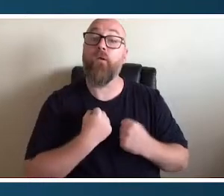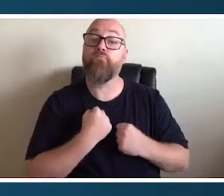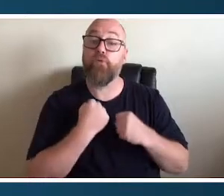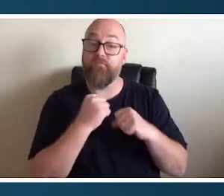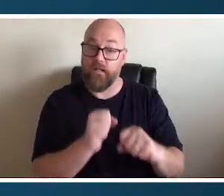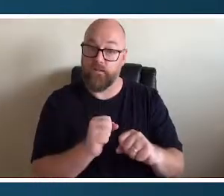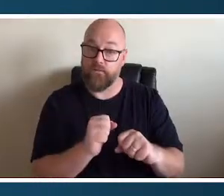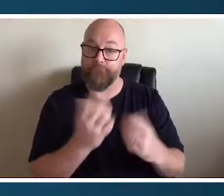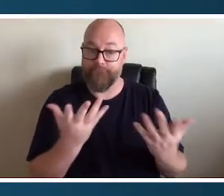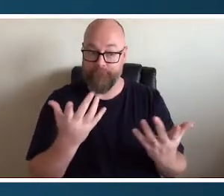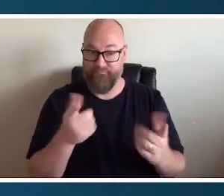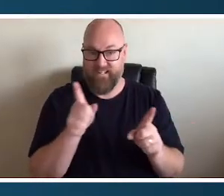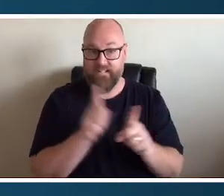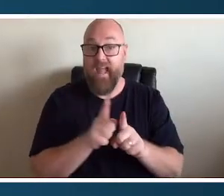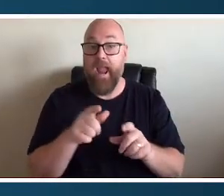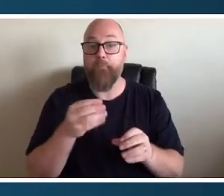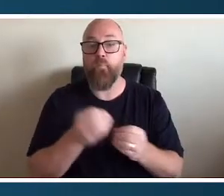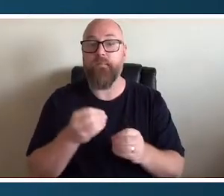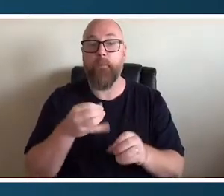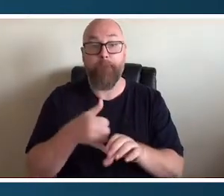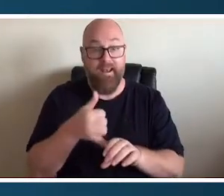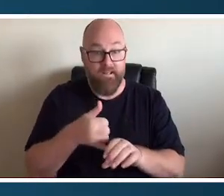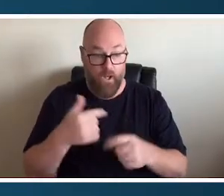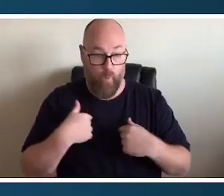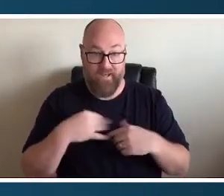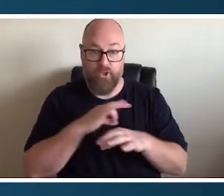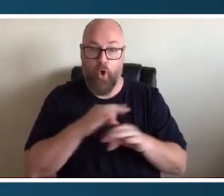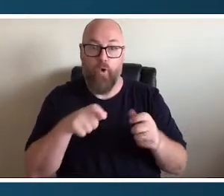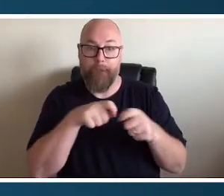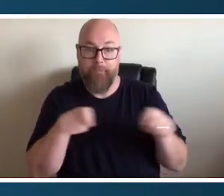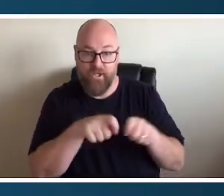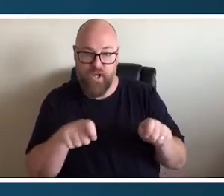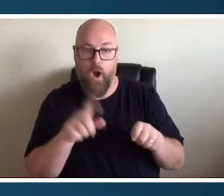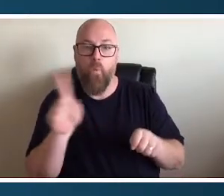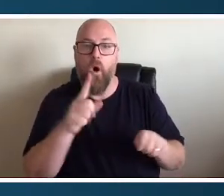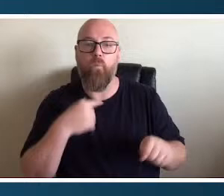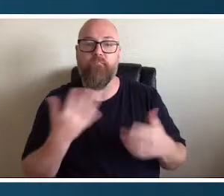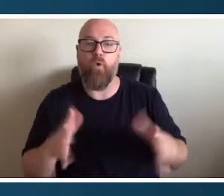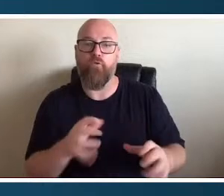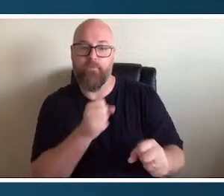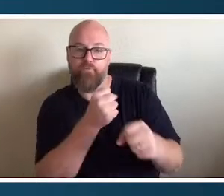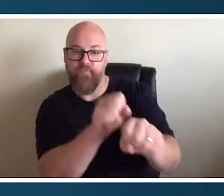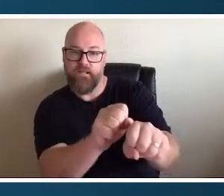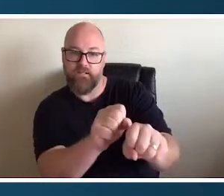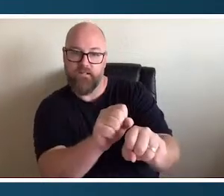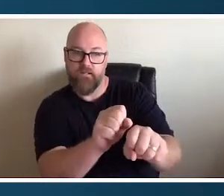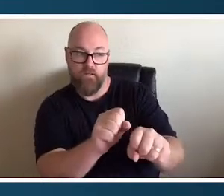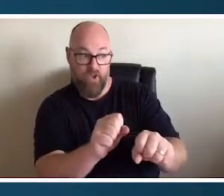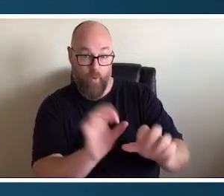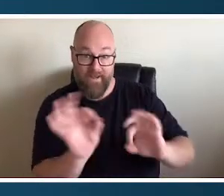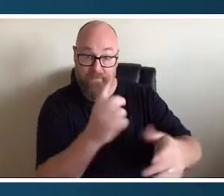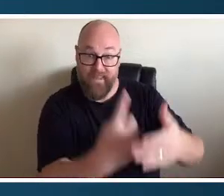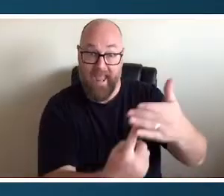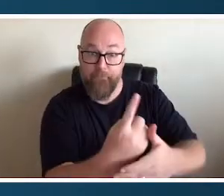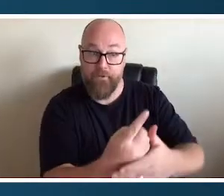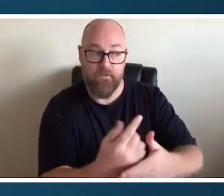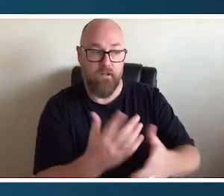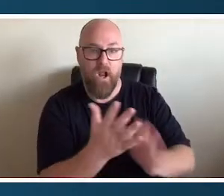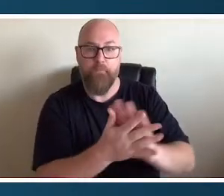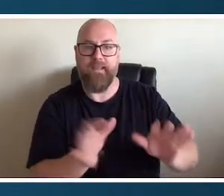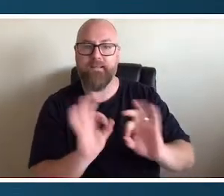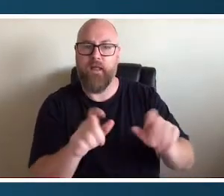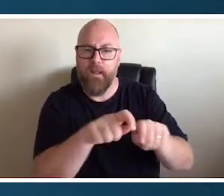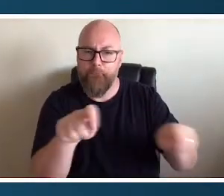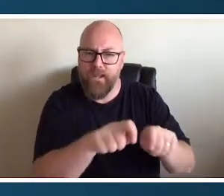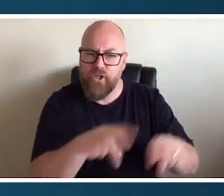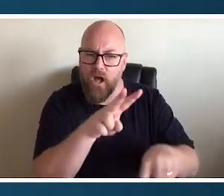medicine. And I think it's an area where actually work between policymakers and researchers could really, really move forward. That